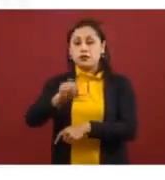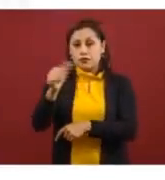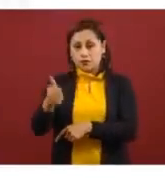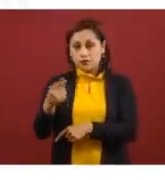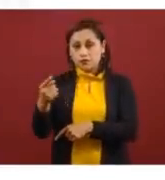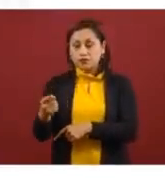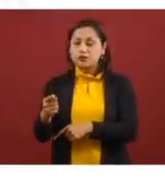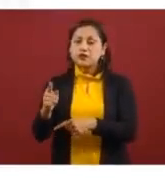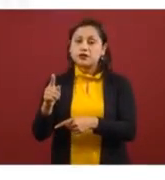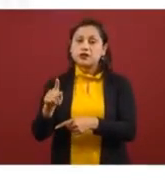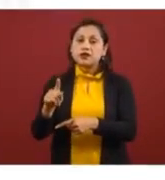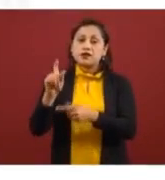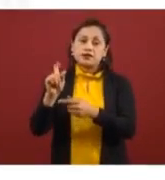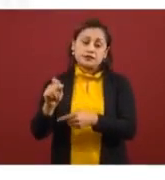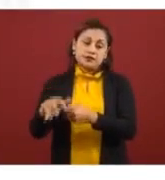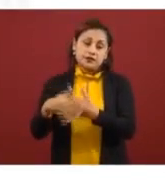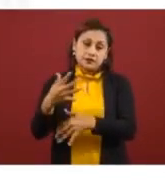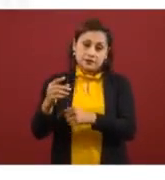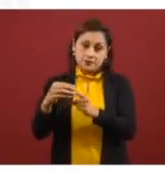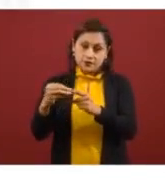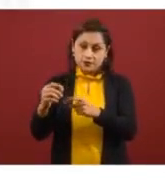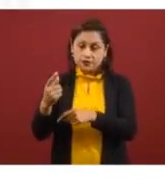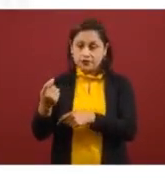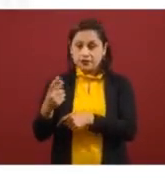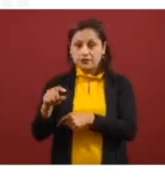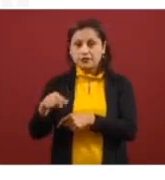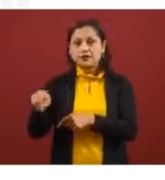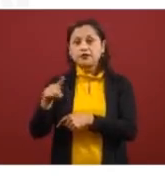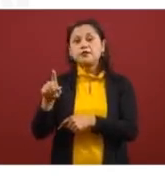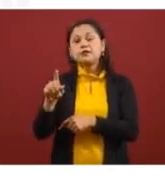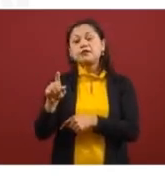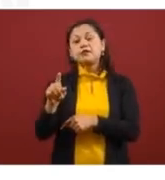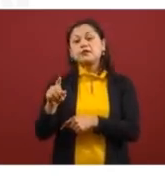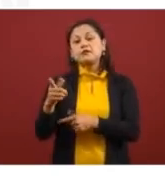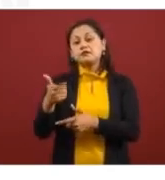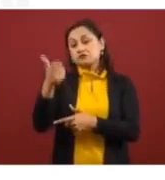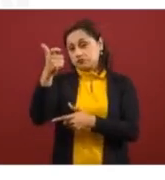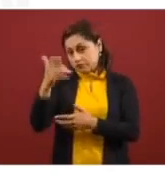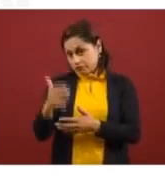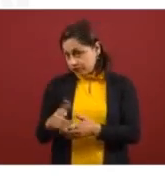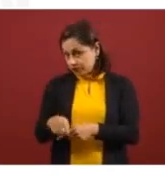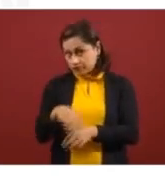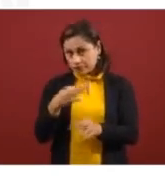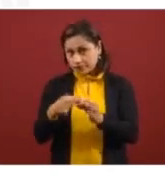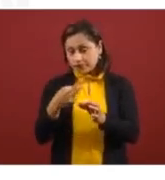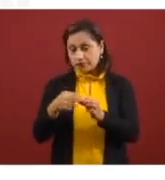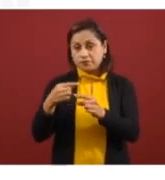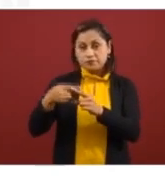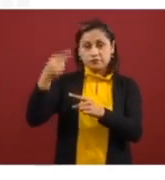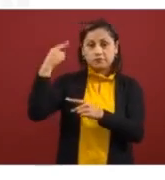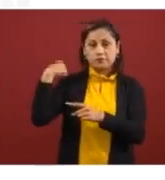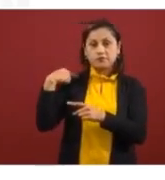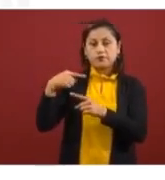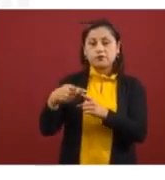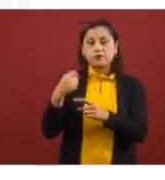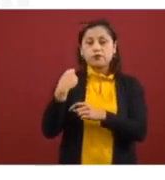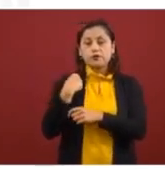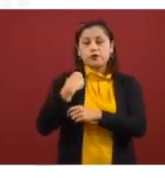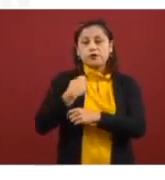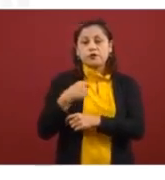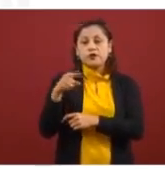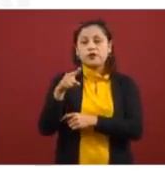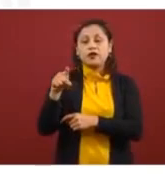not the ones in the cars, but, you know, the ones you put in your gas for your home. So anyway, there's